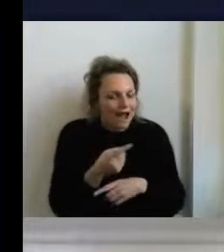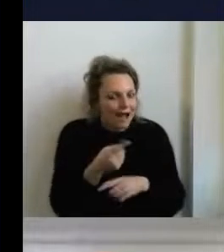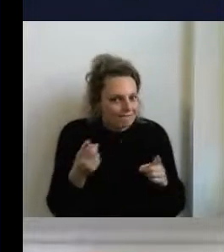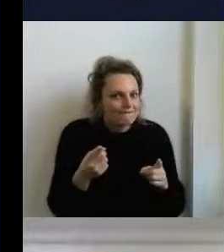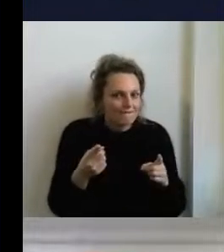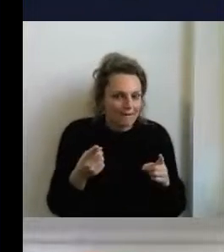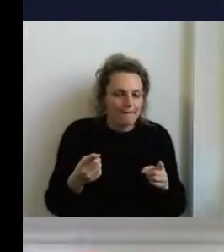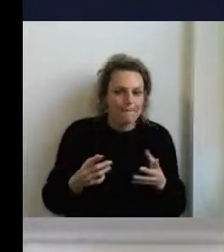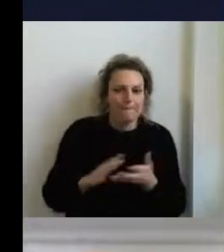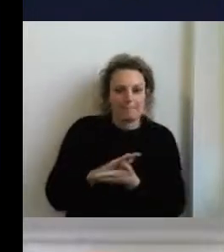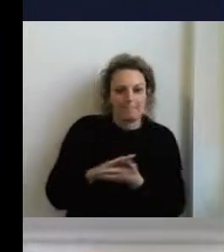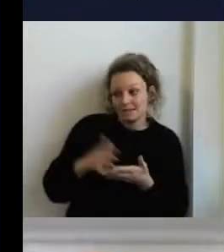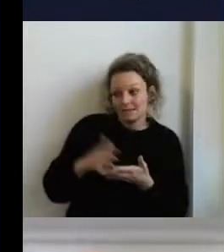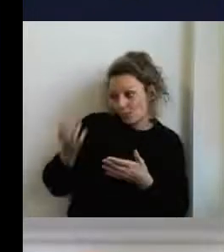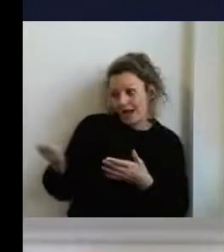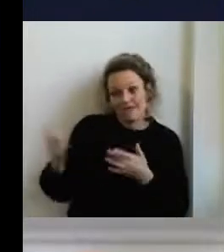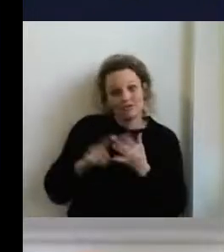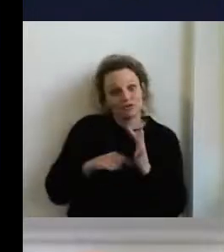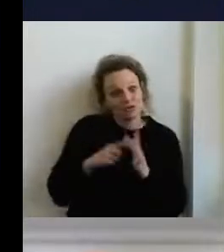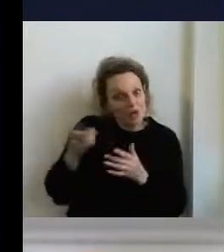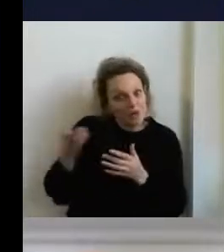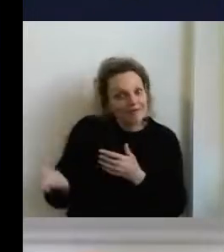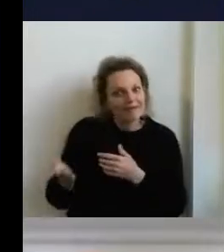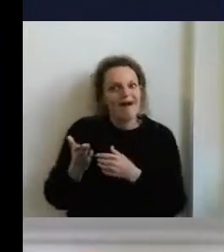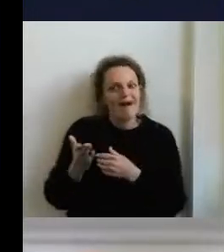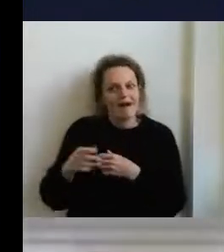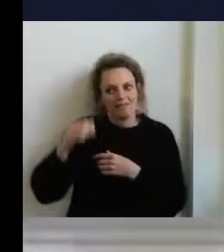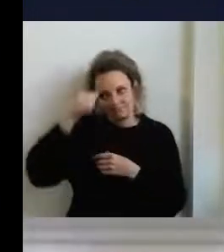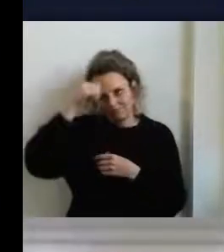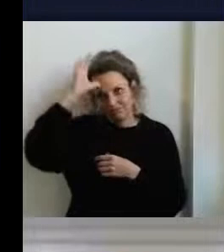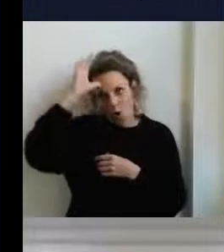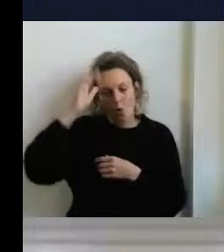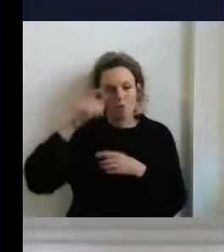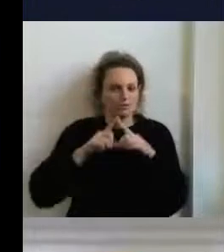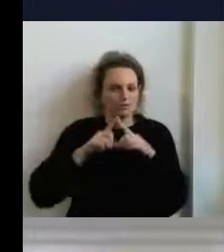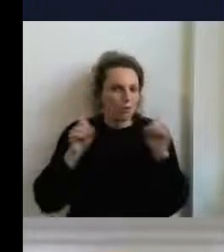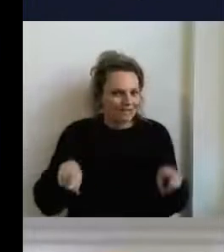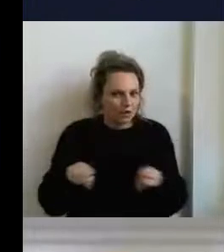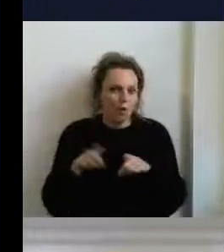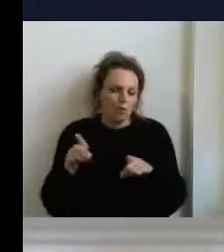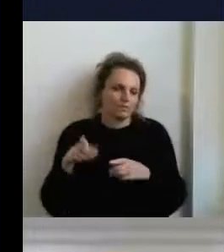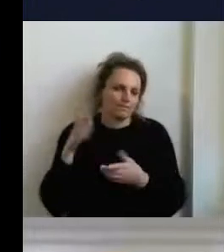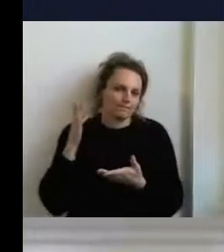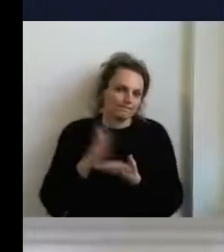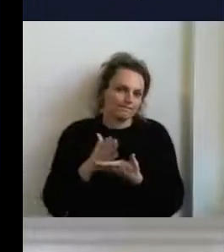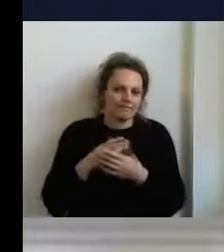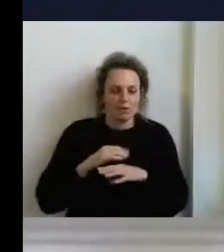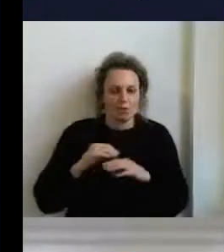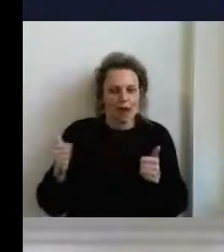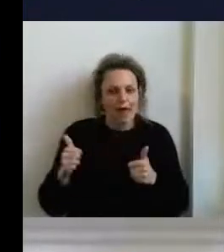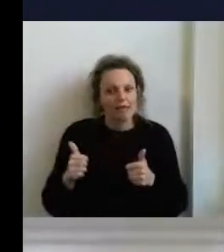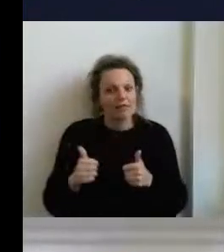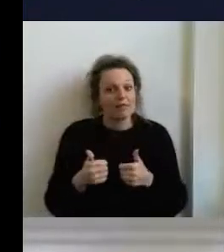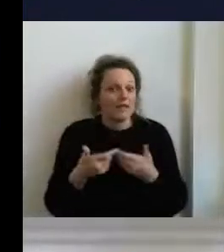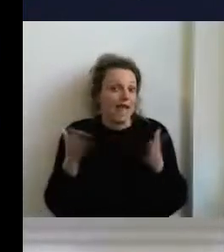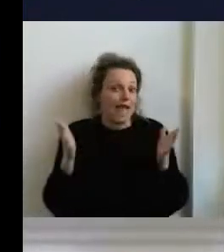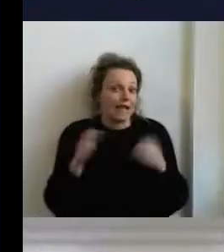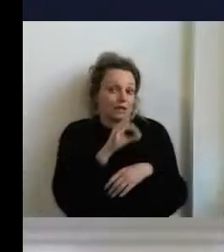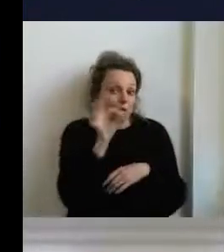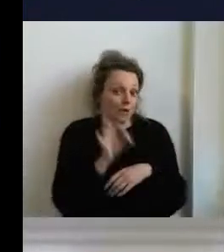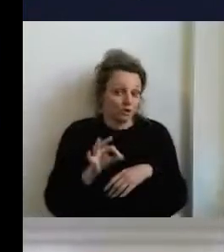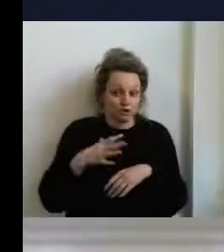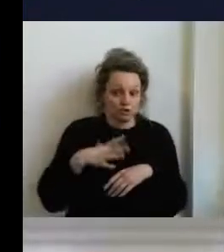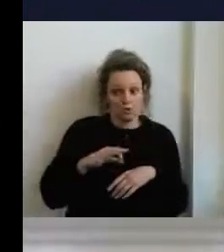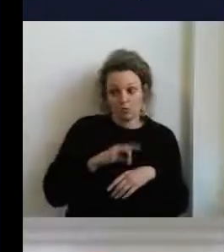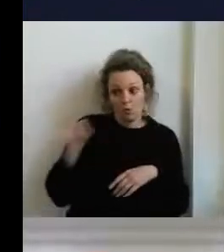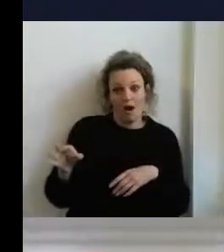Desk, who knows the product teams at Windows, you know, intimately. Any burning questions that you have to ask, Addy, you might want to kick us